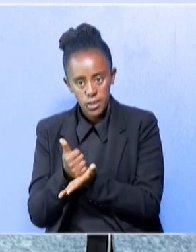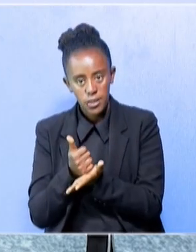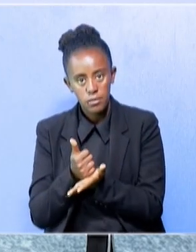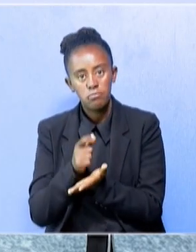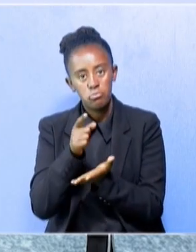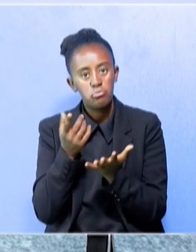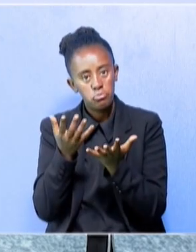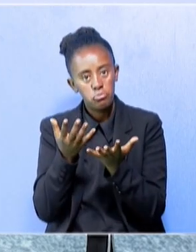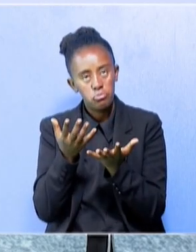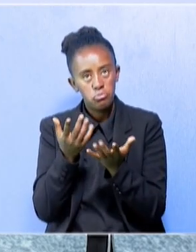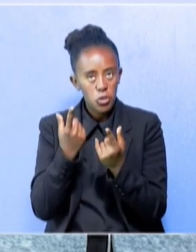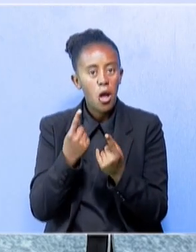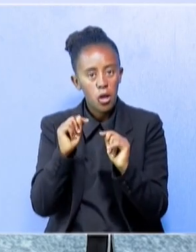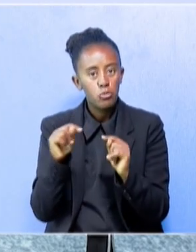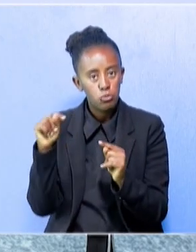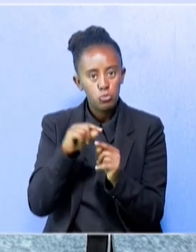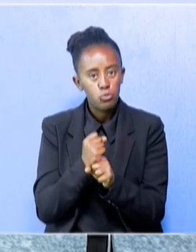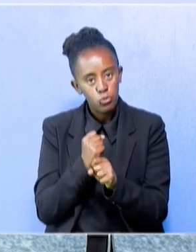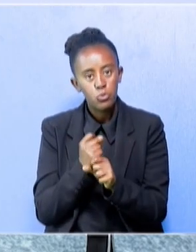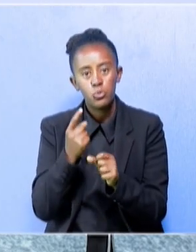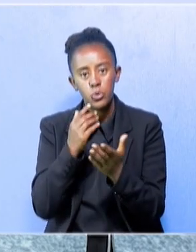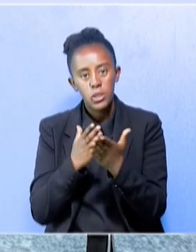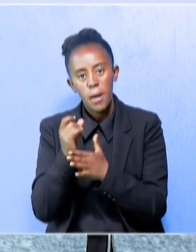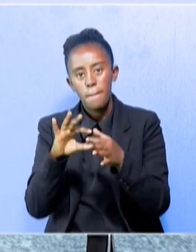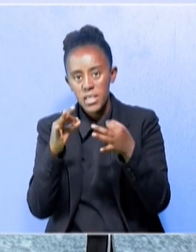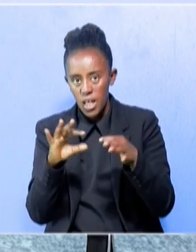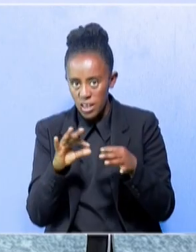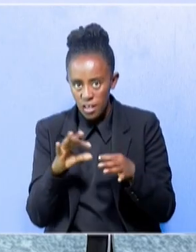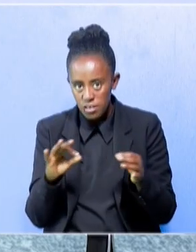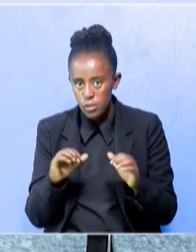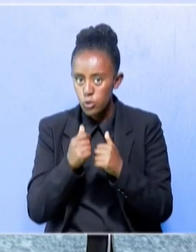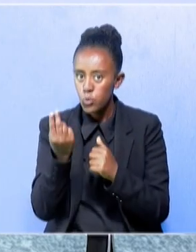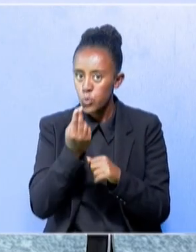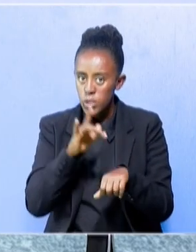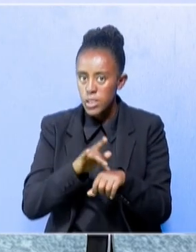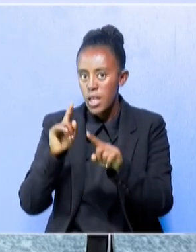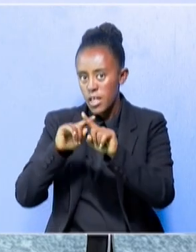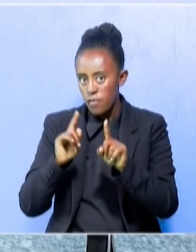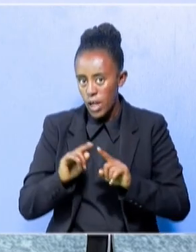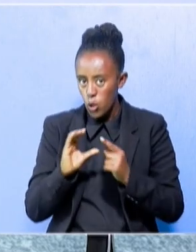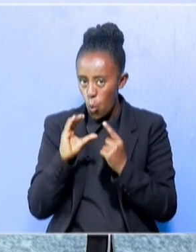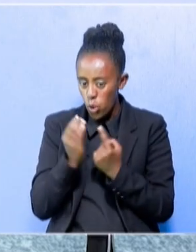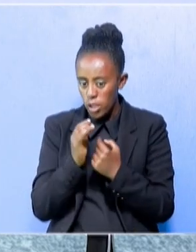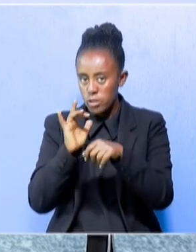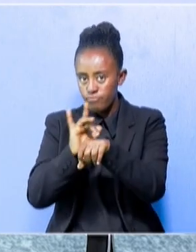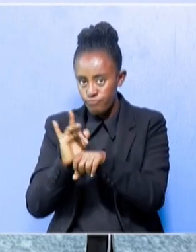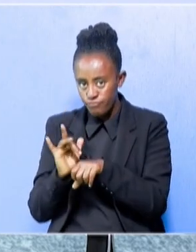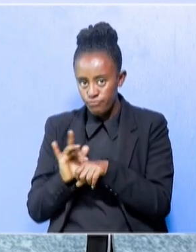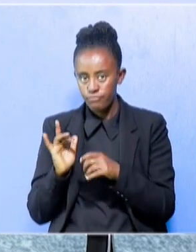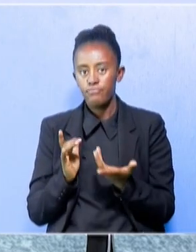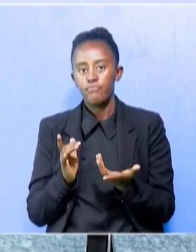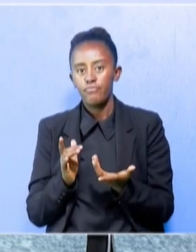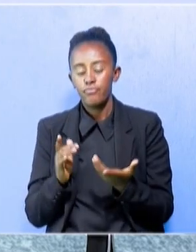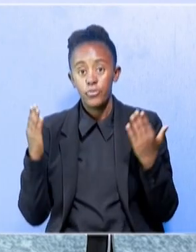to give you some sentences how you are going to use them in different contexts.